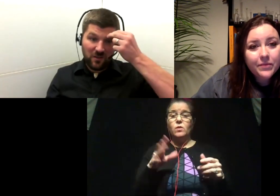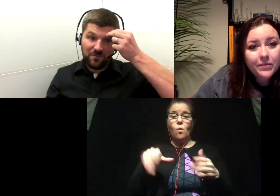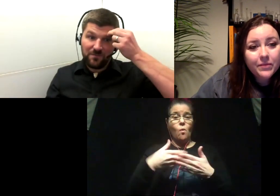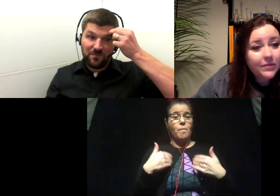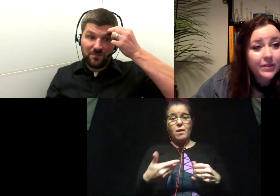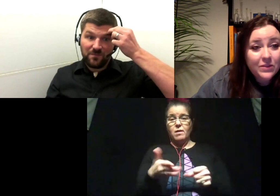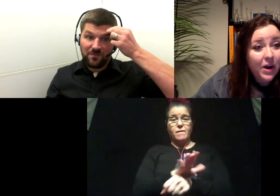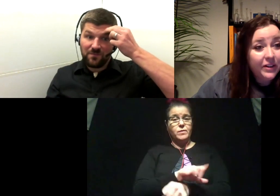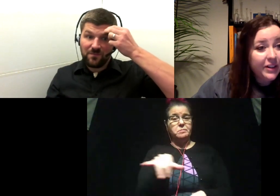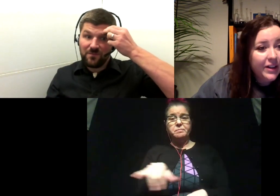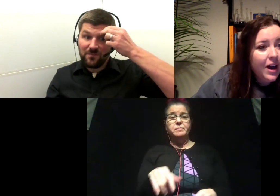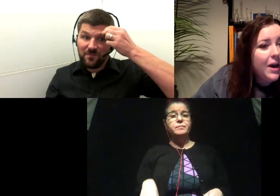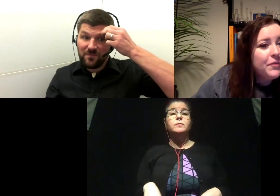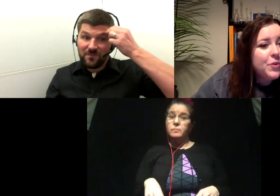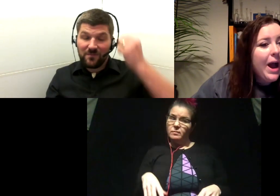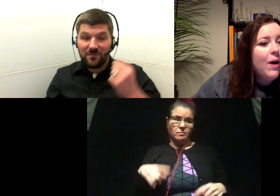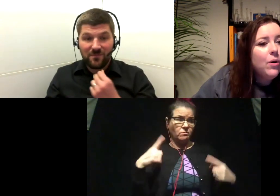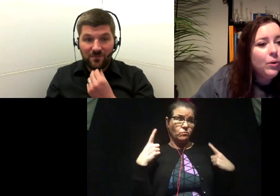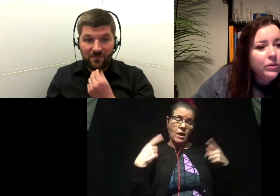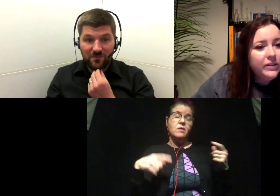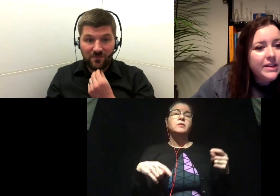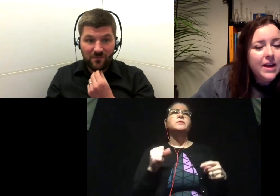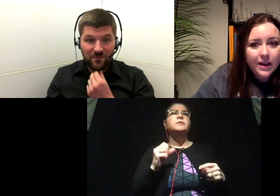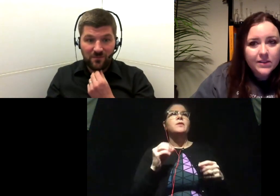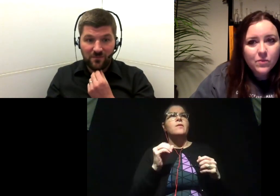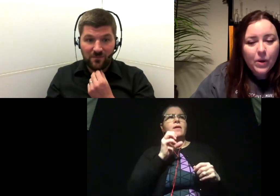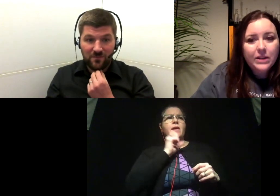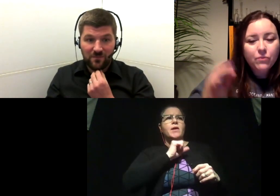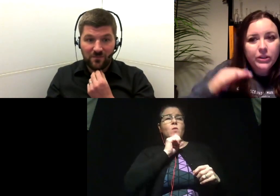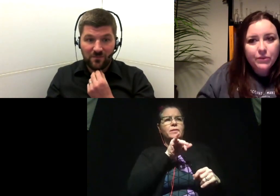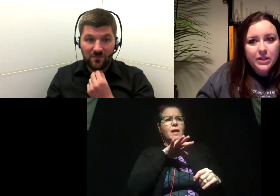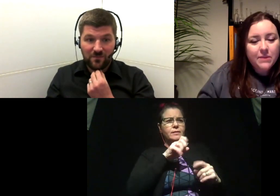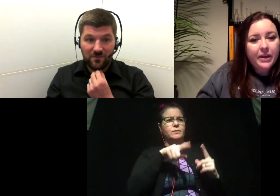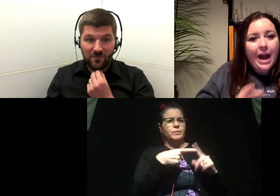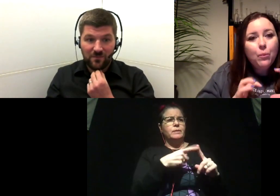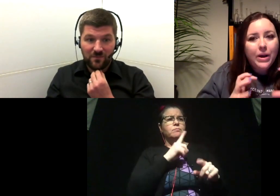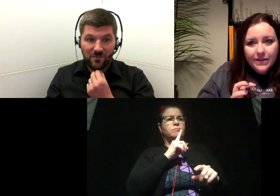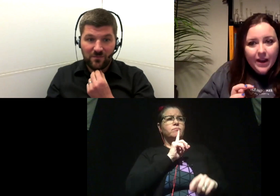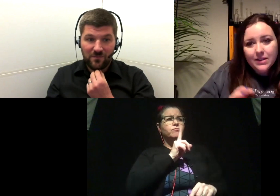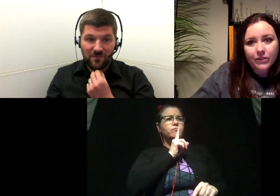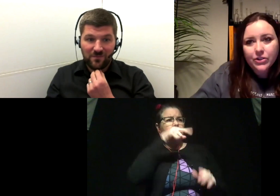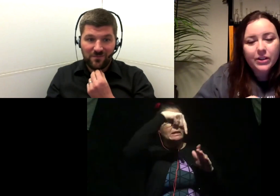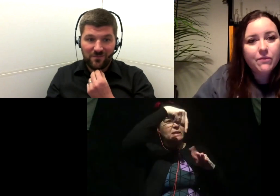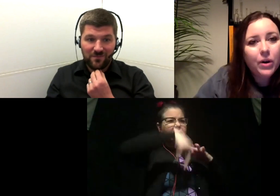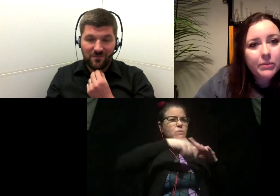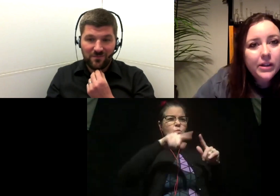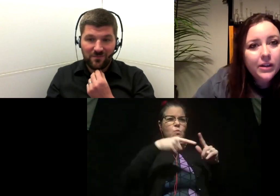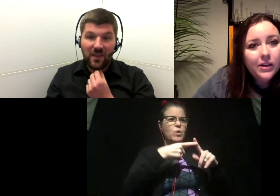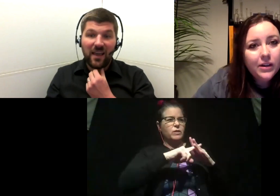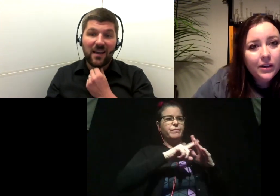as well. That's wild. So how old is the ice when it's really, really deep? Like when did that ice originally